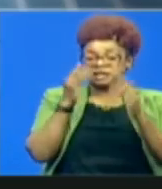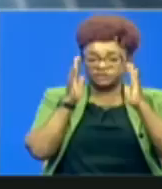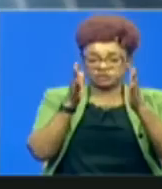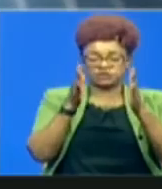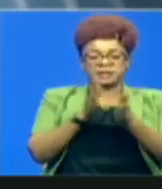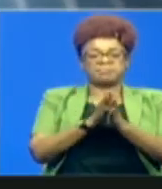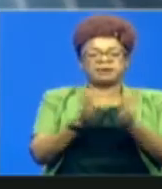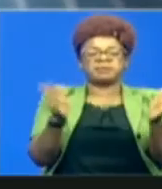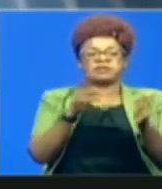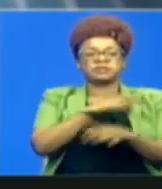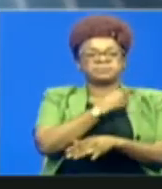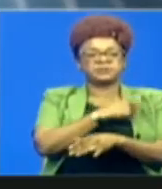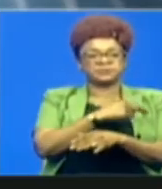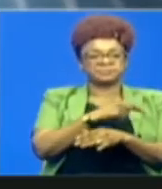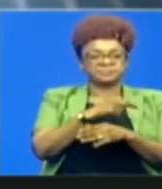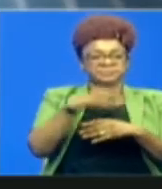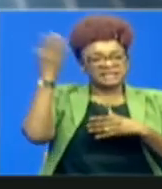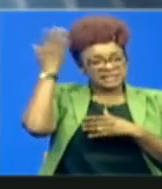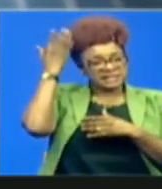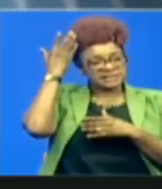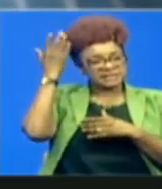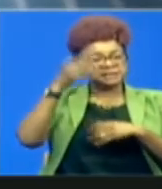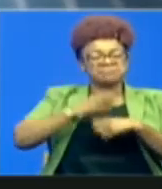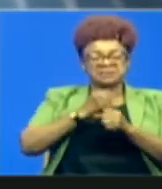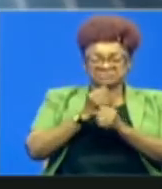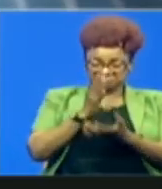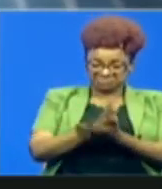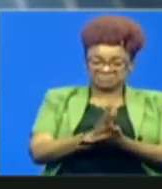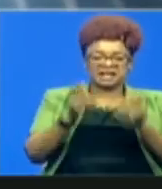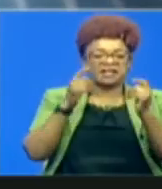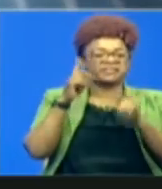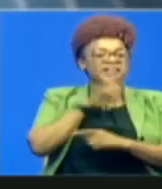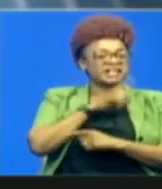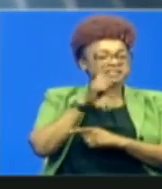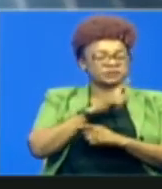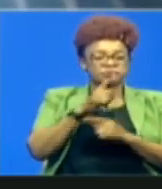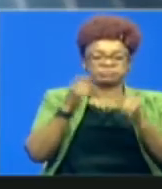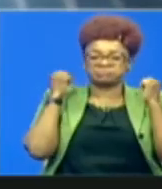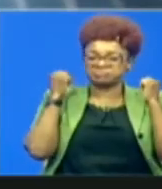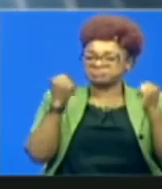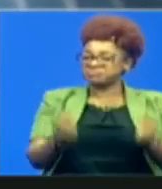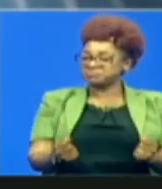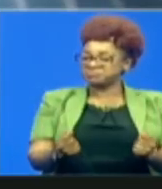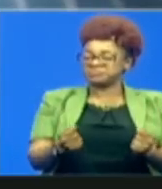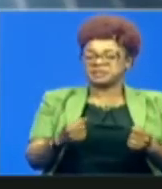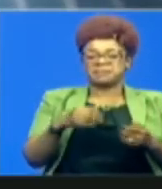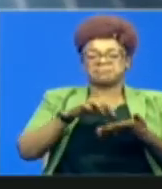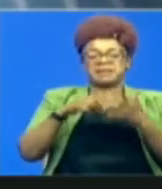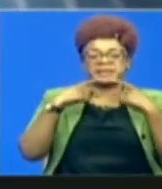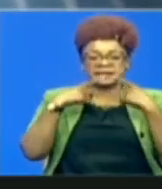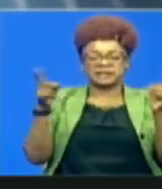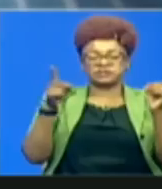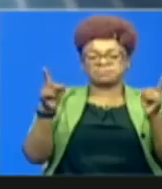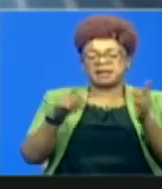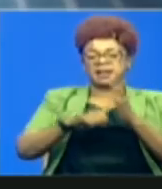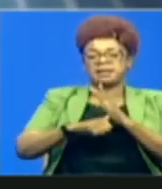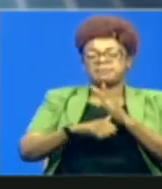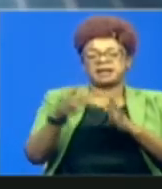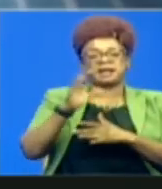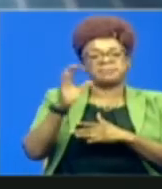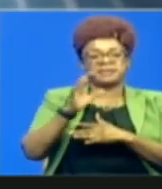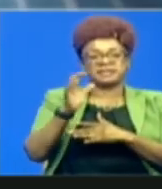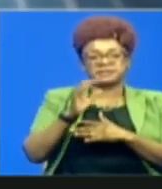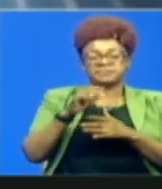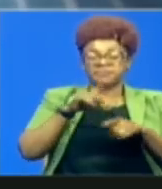Well, the nurses made good their threat to down their tools, disregarding a declaration by the Labour Cabinet Secretary that